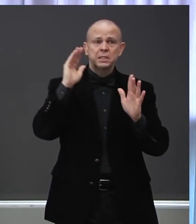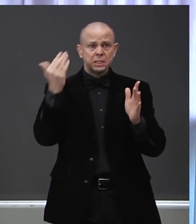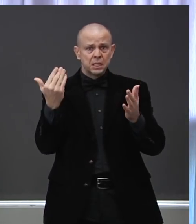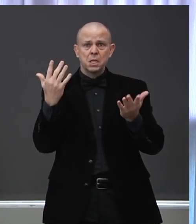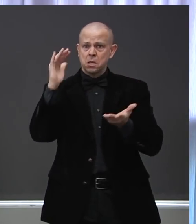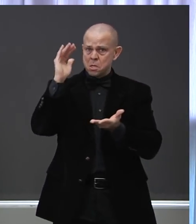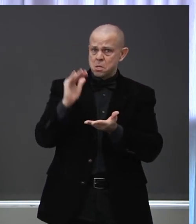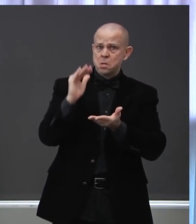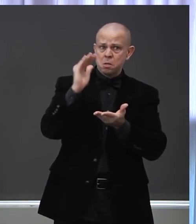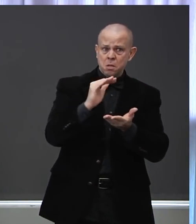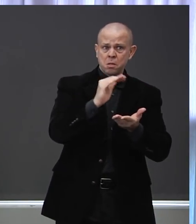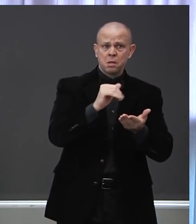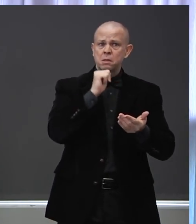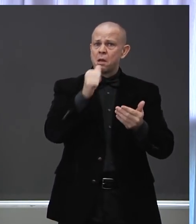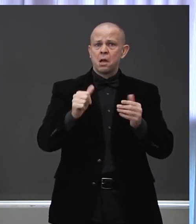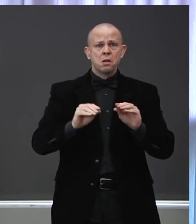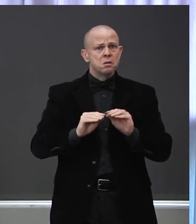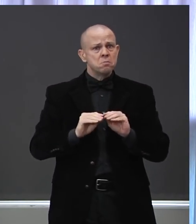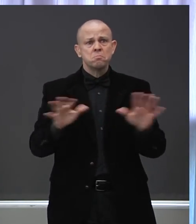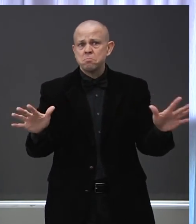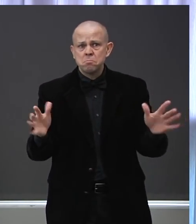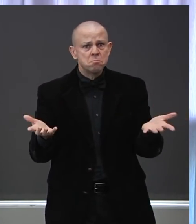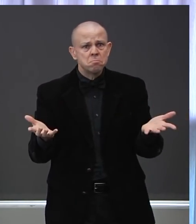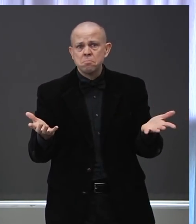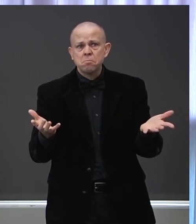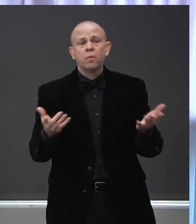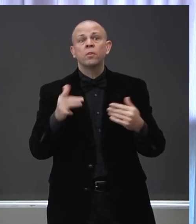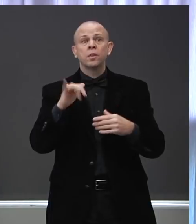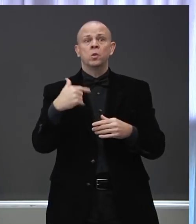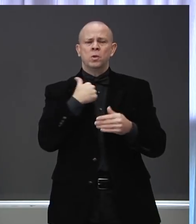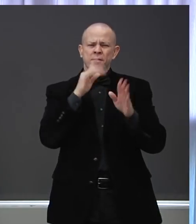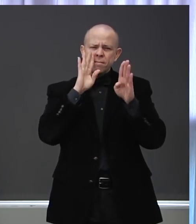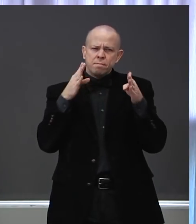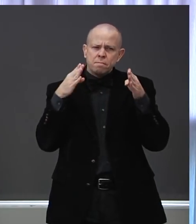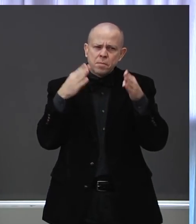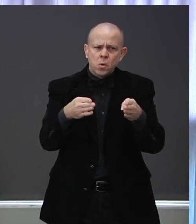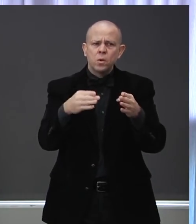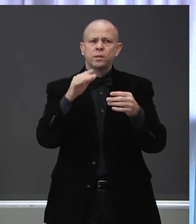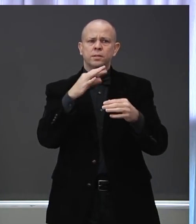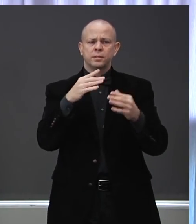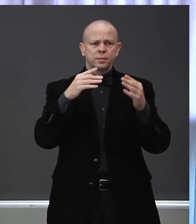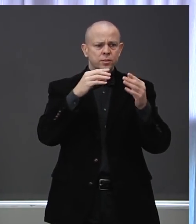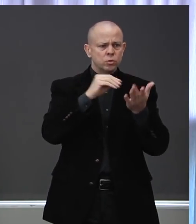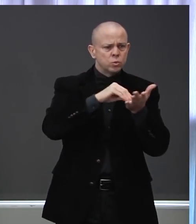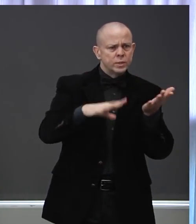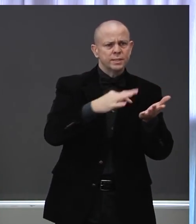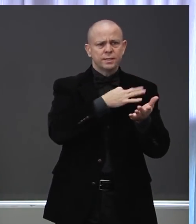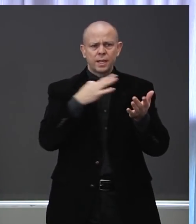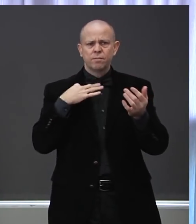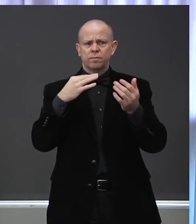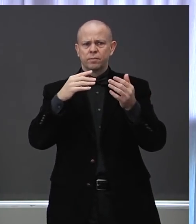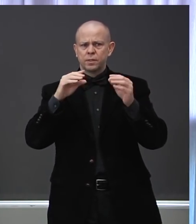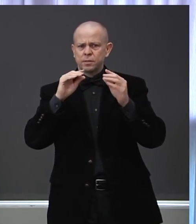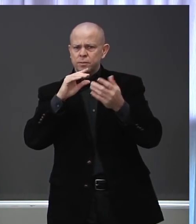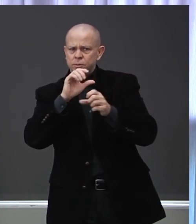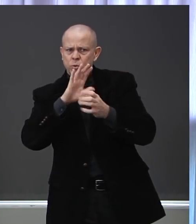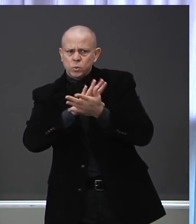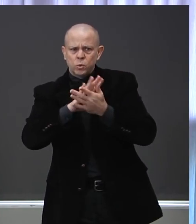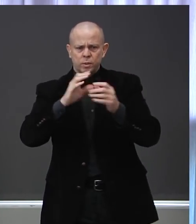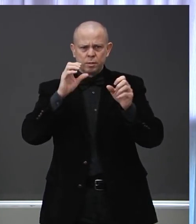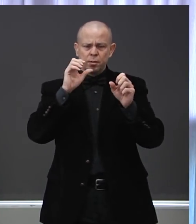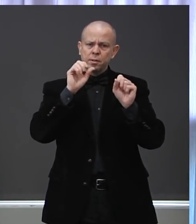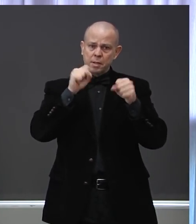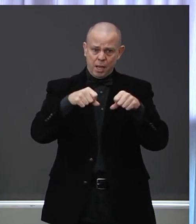locations. We can prioritize student and staff health and safety during in-person instruction when community spread